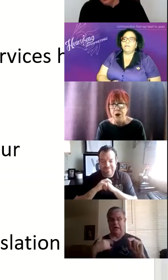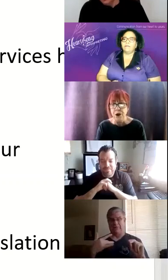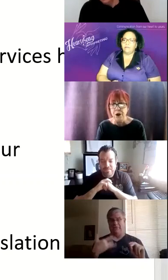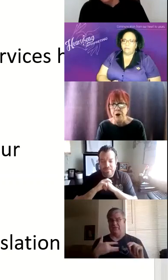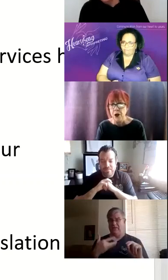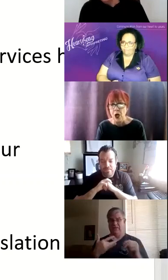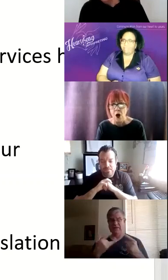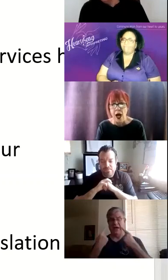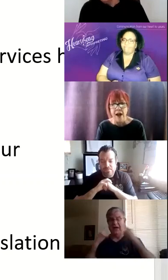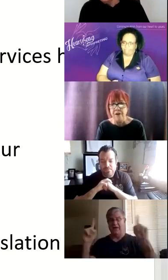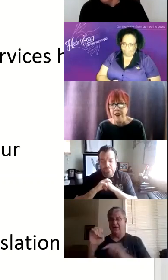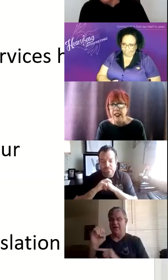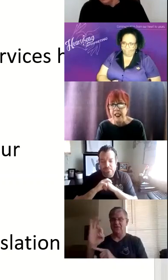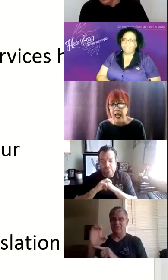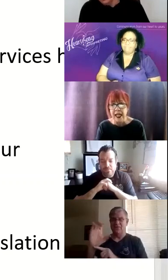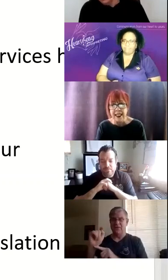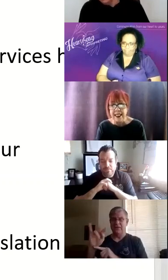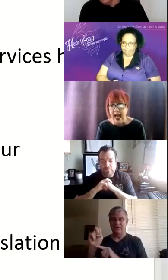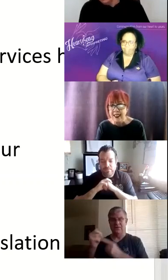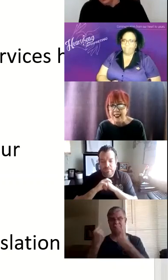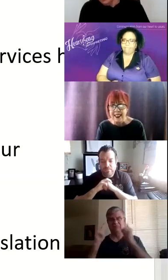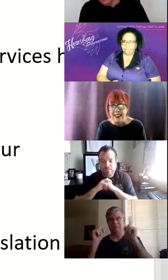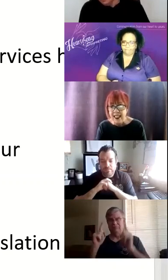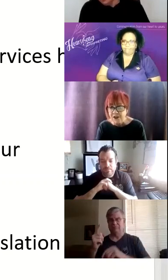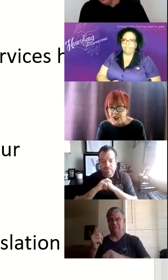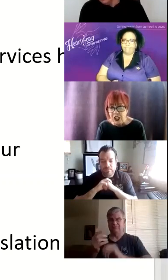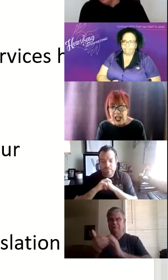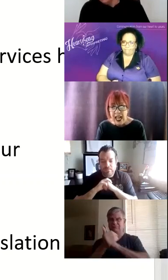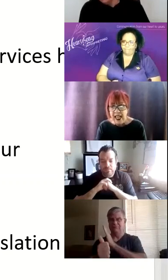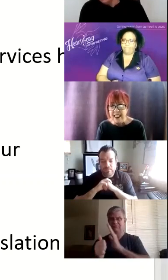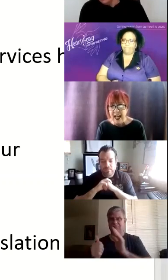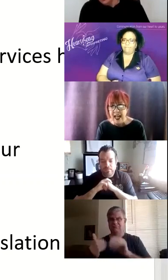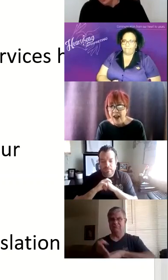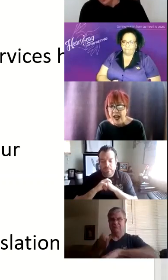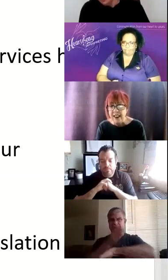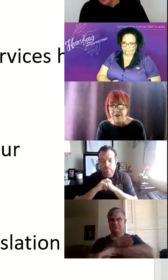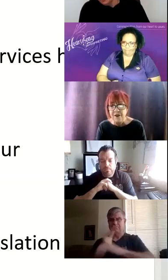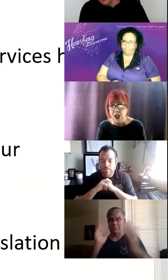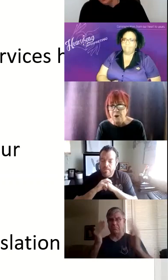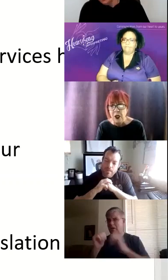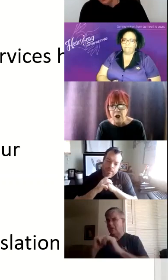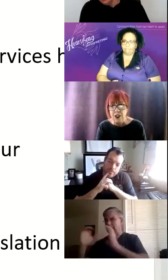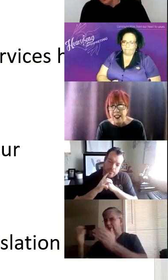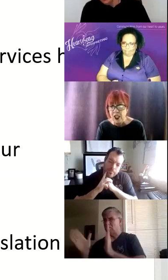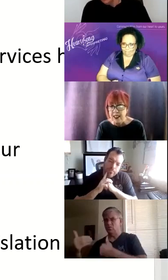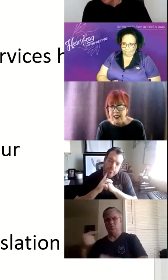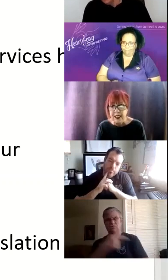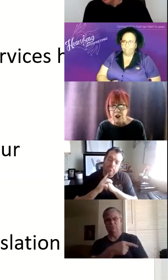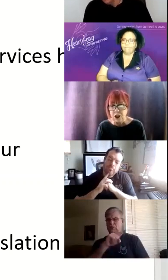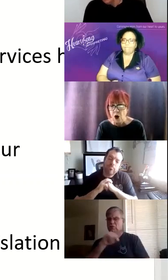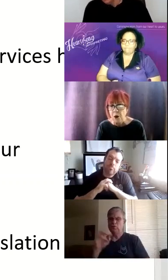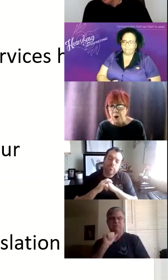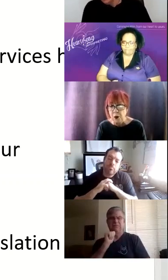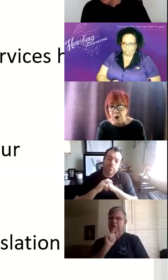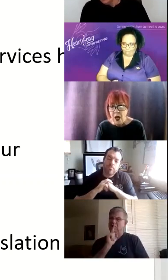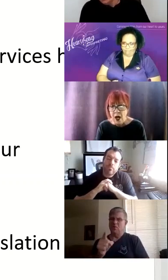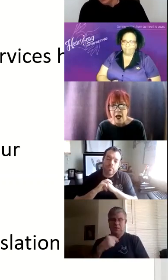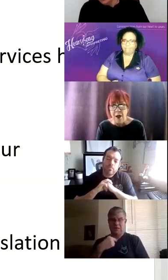no, no, no, no, no, no. I feel like it's not successful. It's not effective. They don't build their skills. The skills